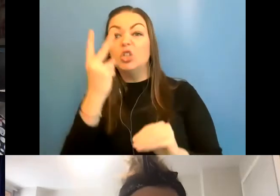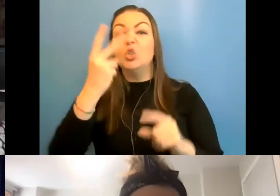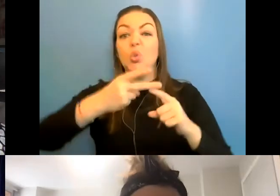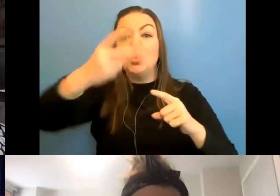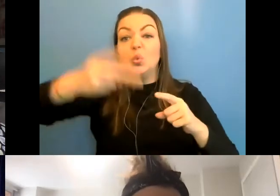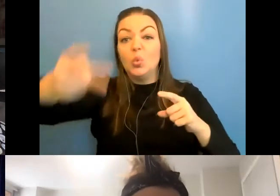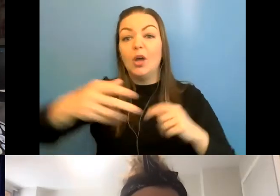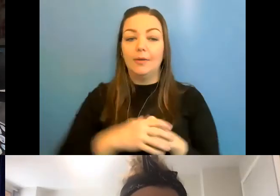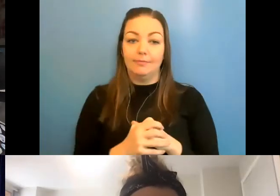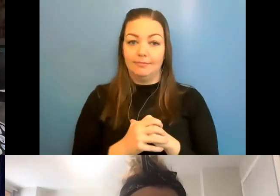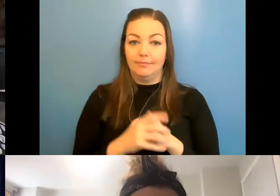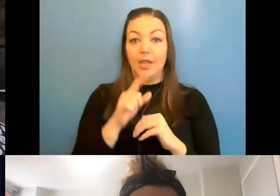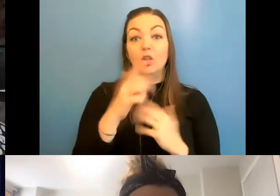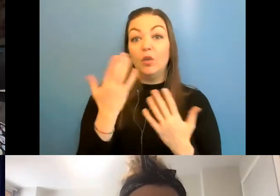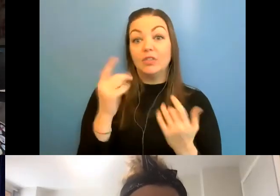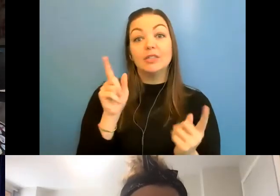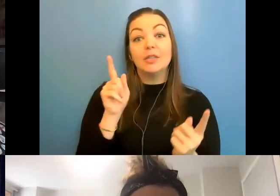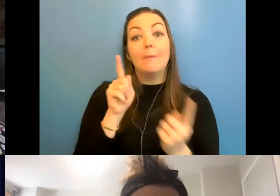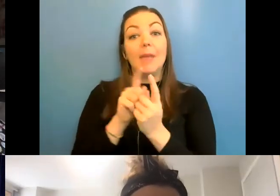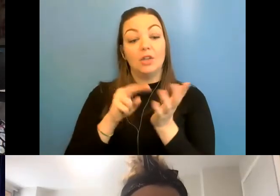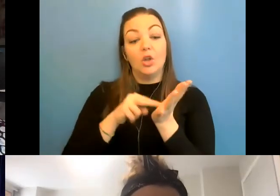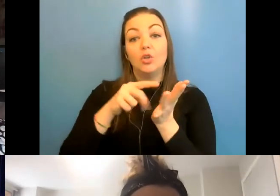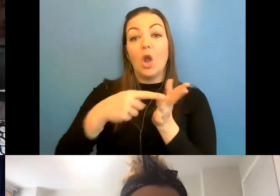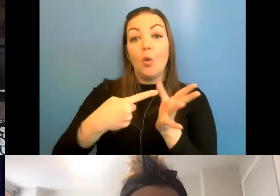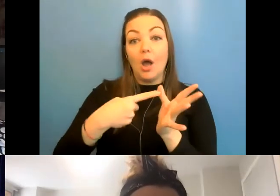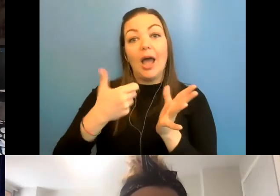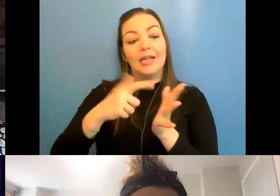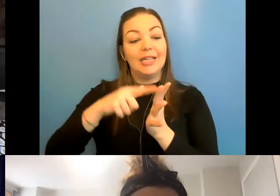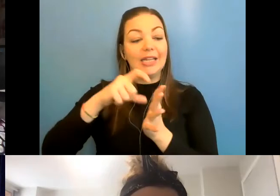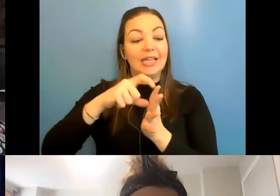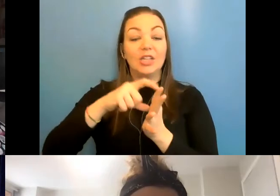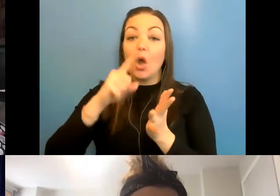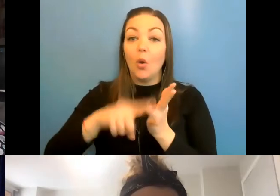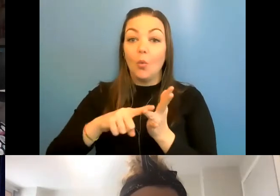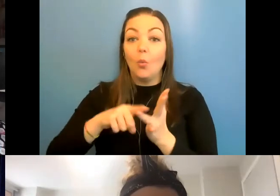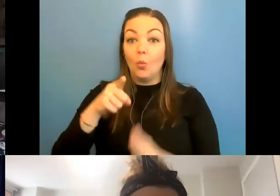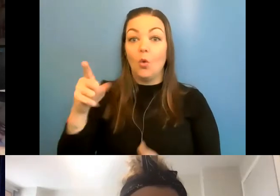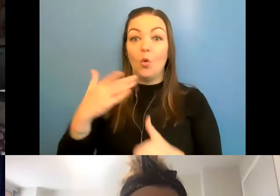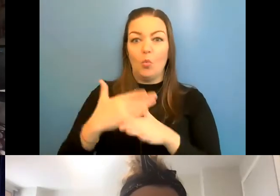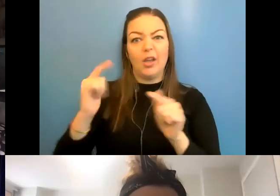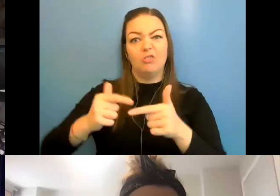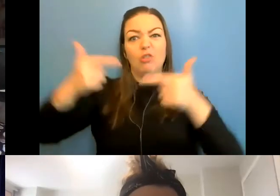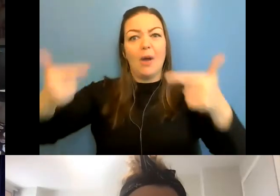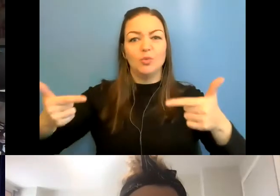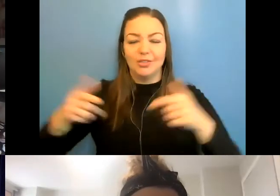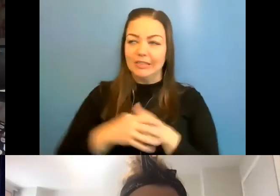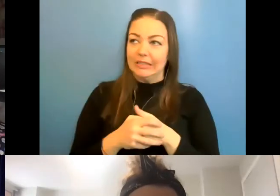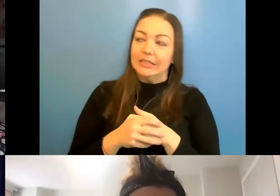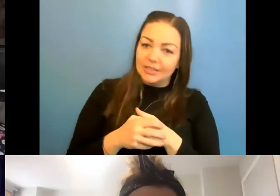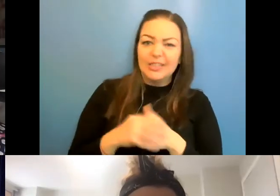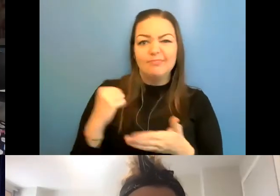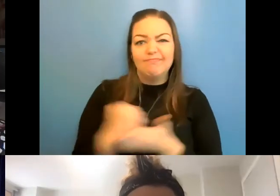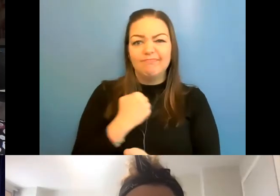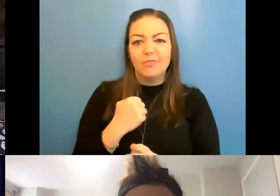And you've just met Noah and Ida, who are working with us remotely, sadly, this time, because usually they would get the opportunity to come